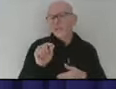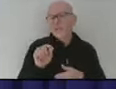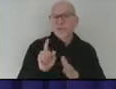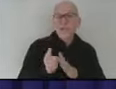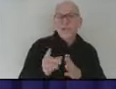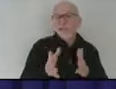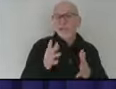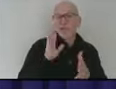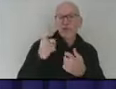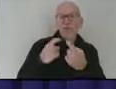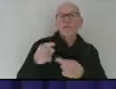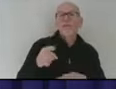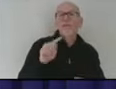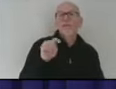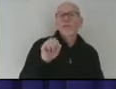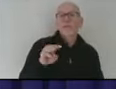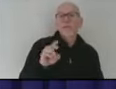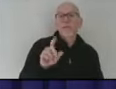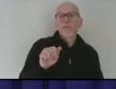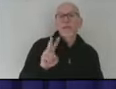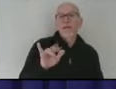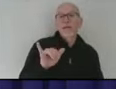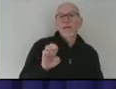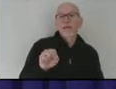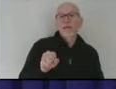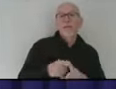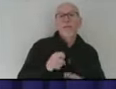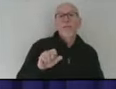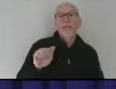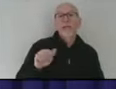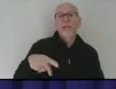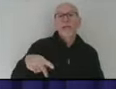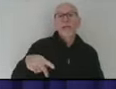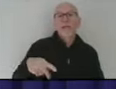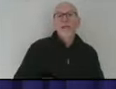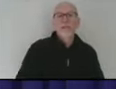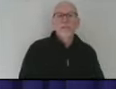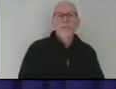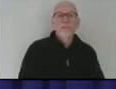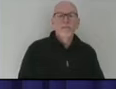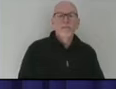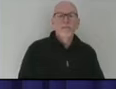And we'll begin with Tom Davies of the Associated Press.